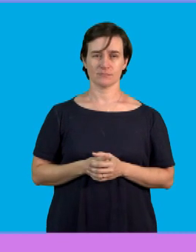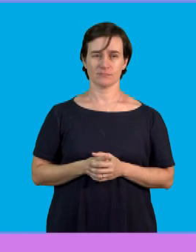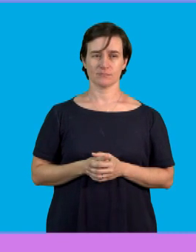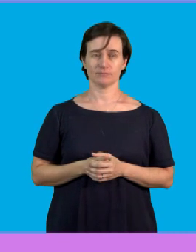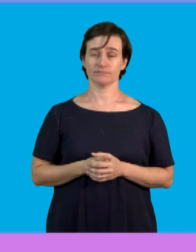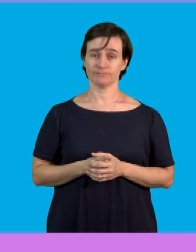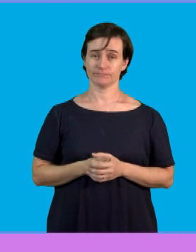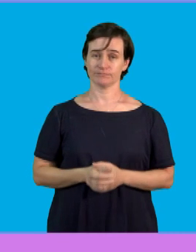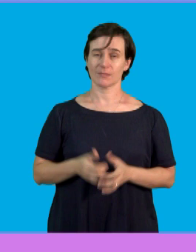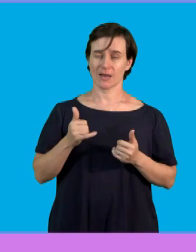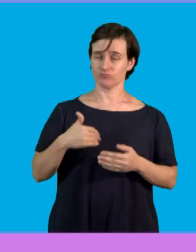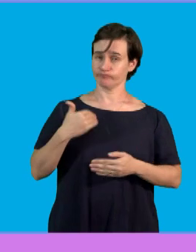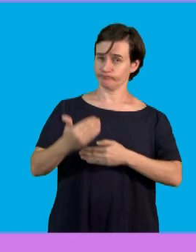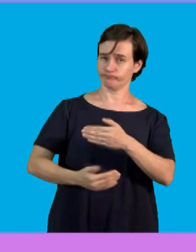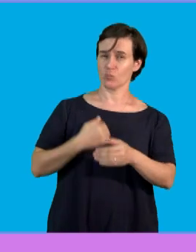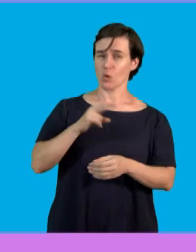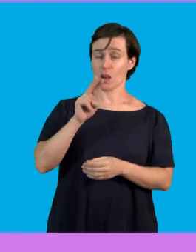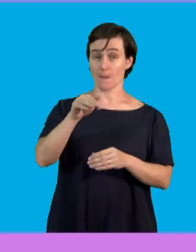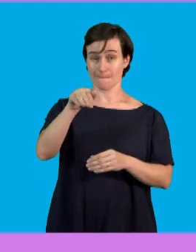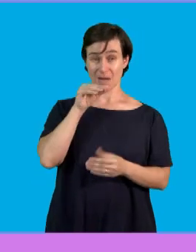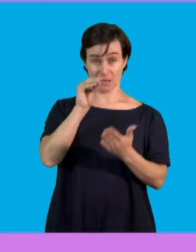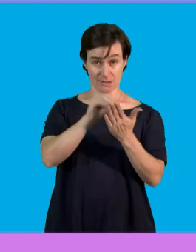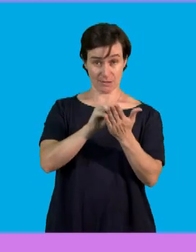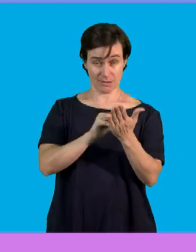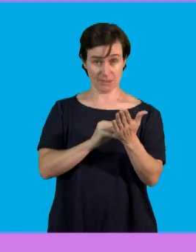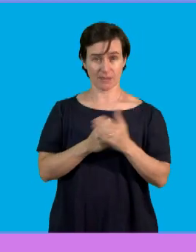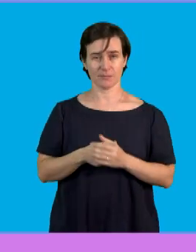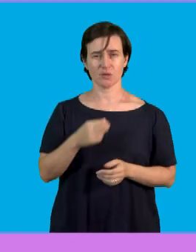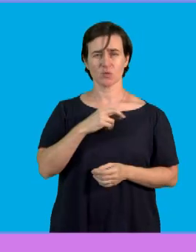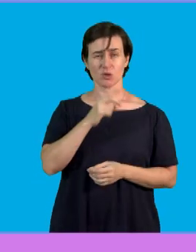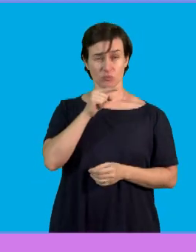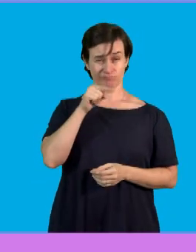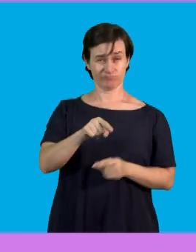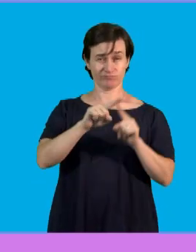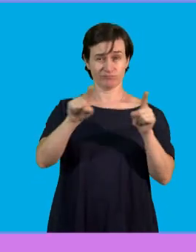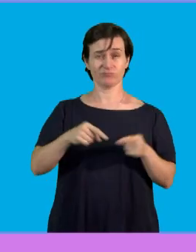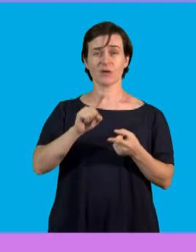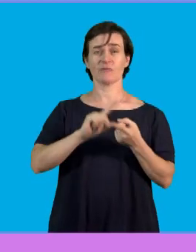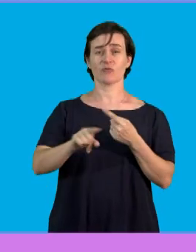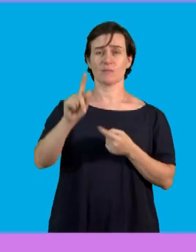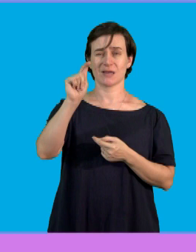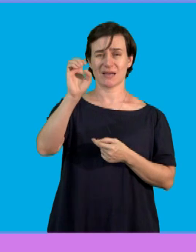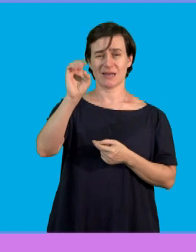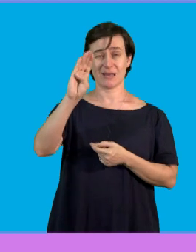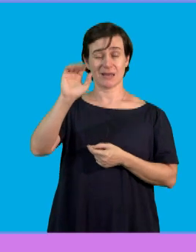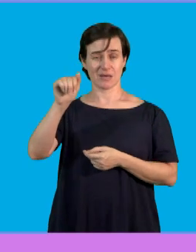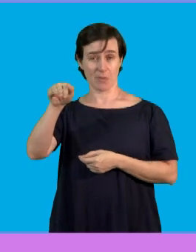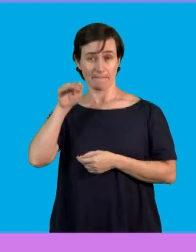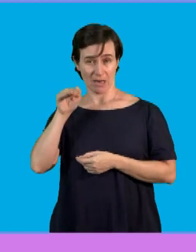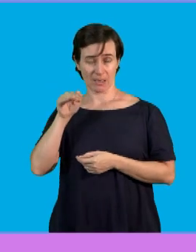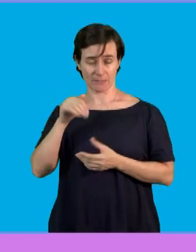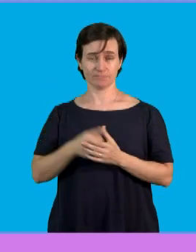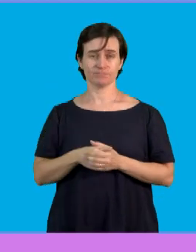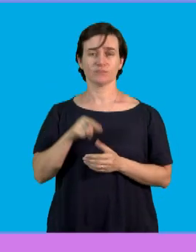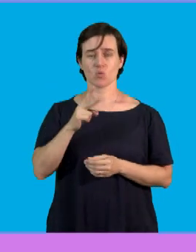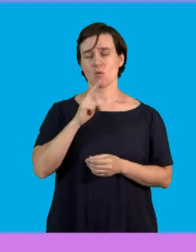Then we continue and look at a bank statement. So we are going to use the bank statement from Deba Bank above to